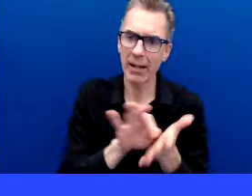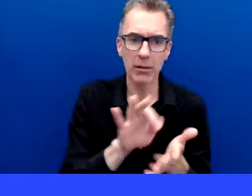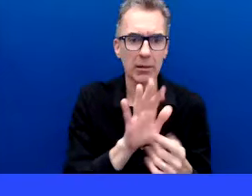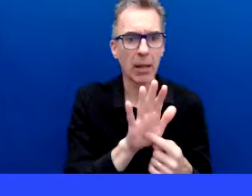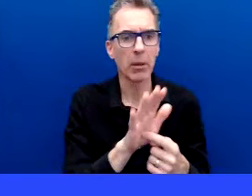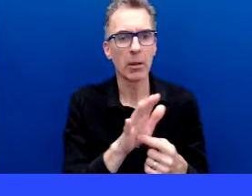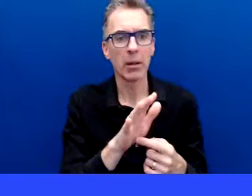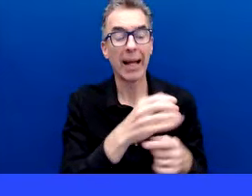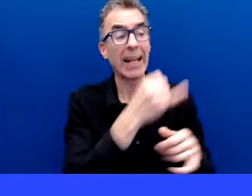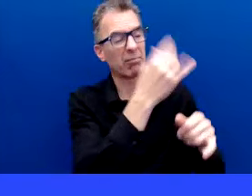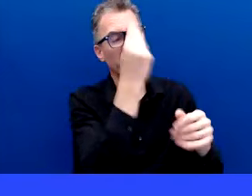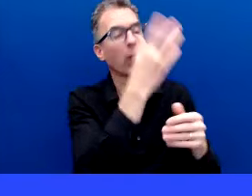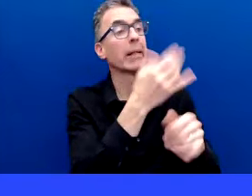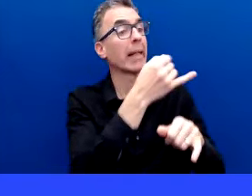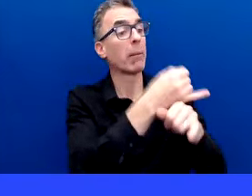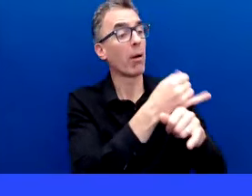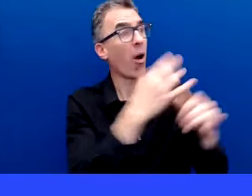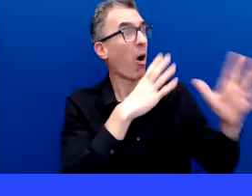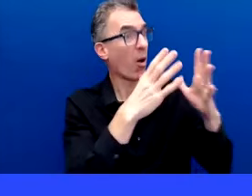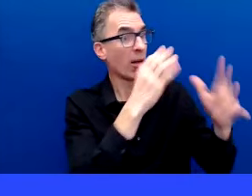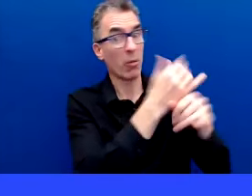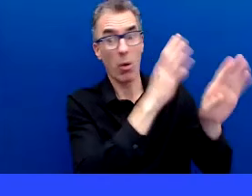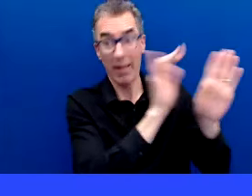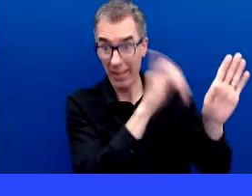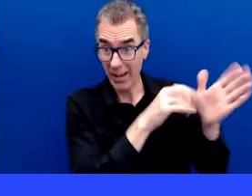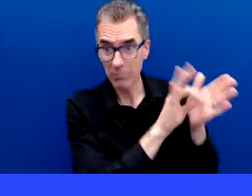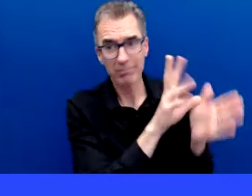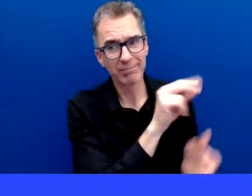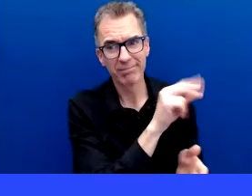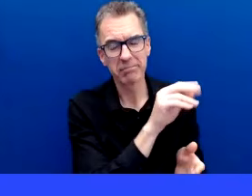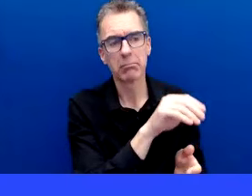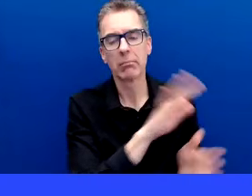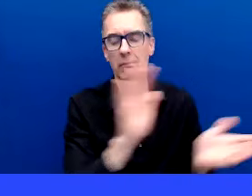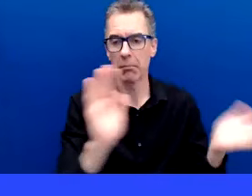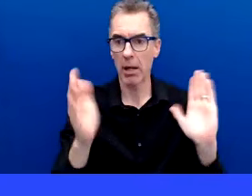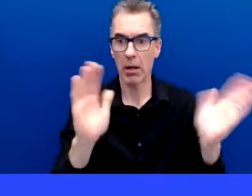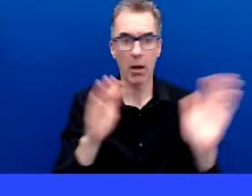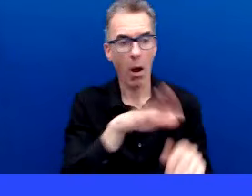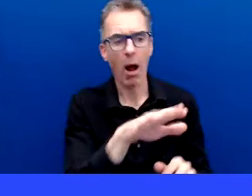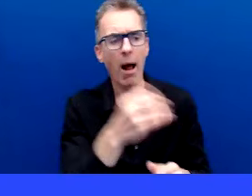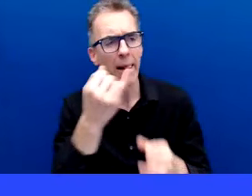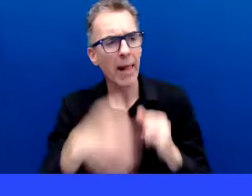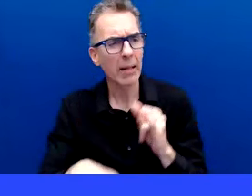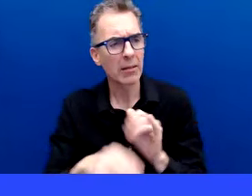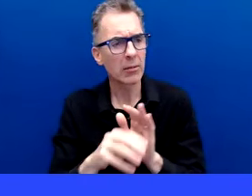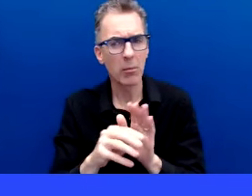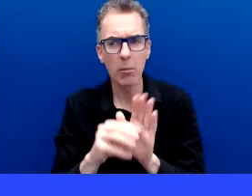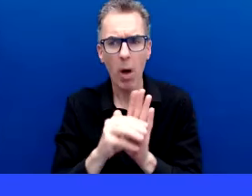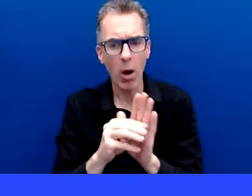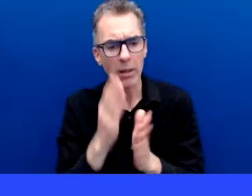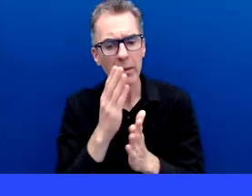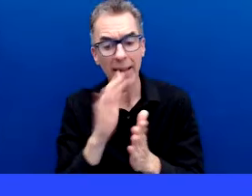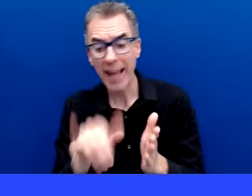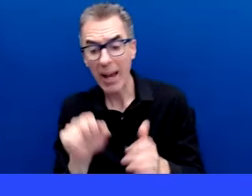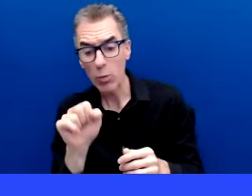holiday. That doesn't count. Hey, I noticed the last module, several of you missed this quiz question. So